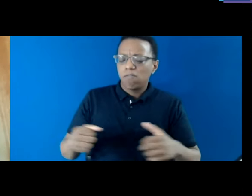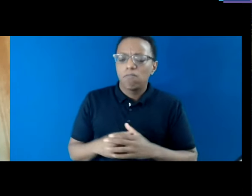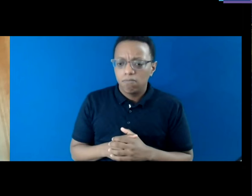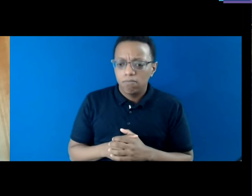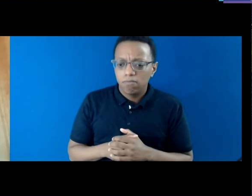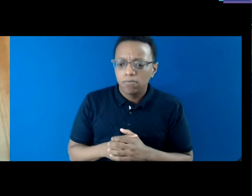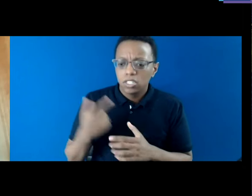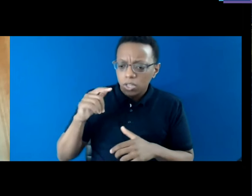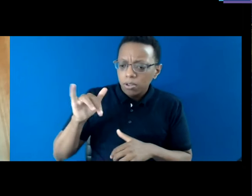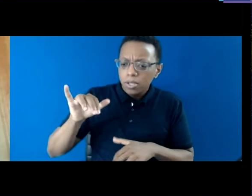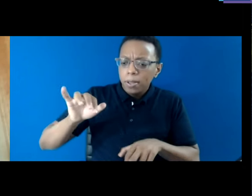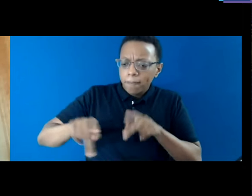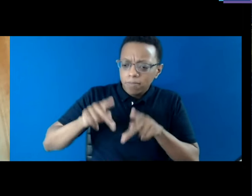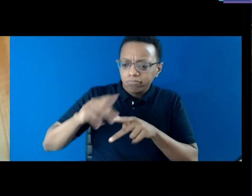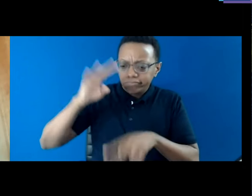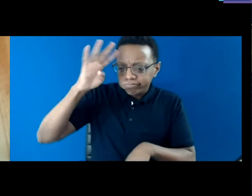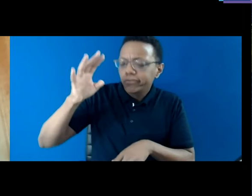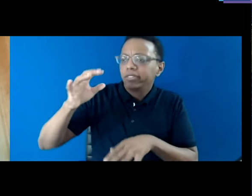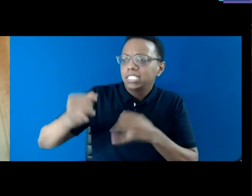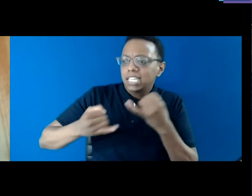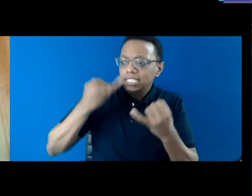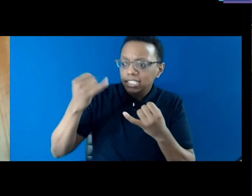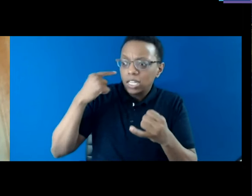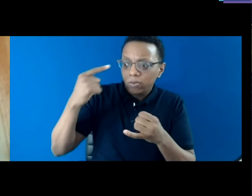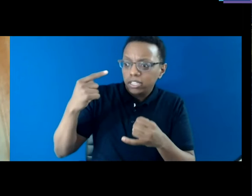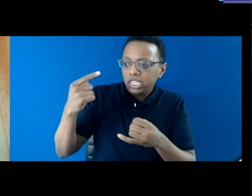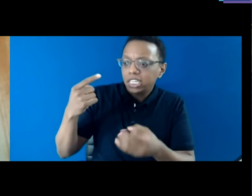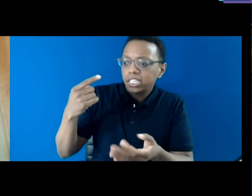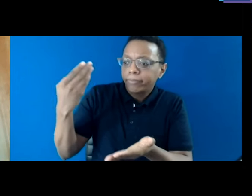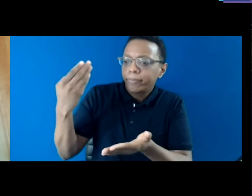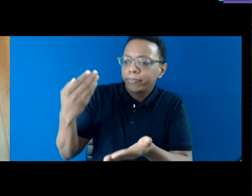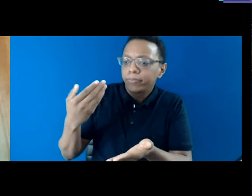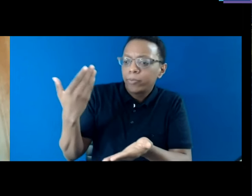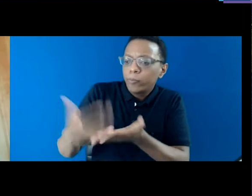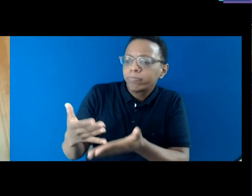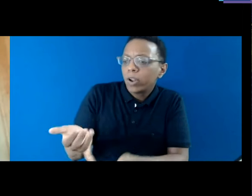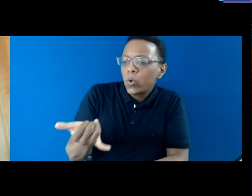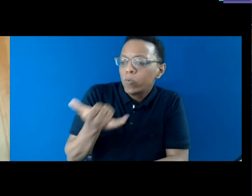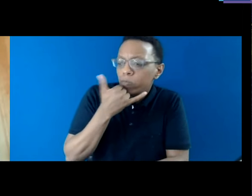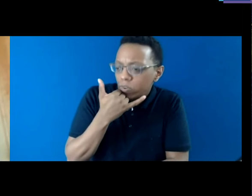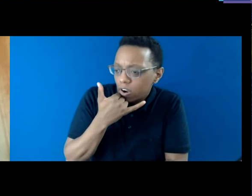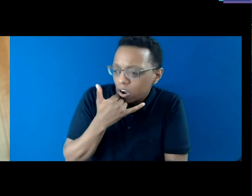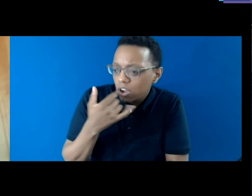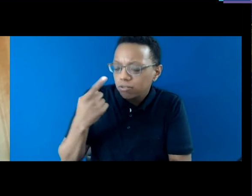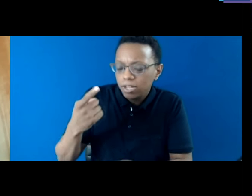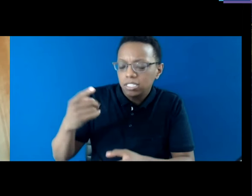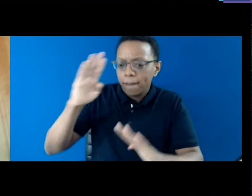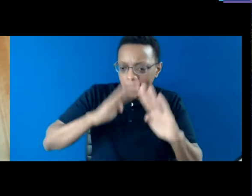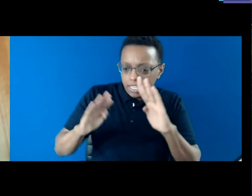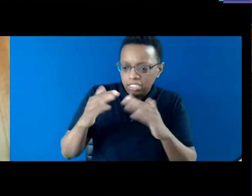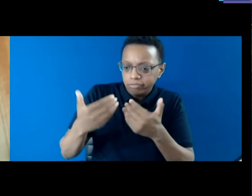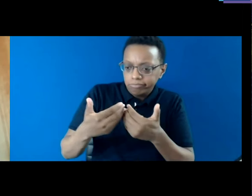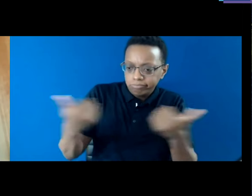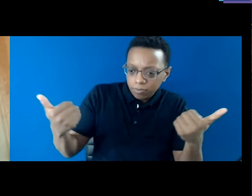the ideas that we now have debunked thoroughly about the scientific and biological divisions between the races were the